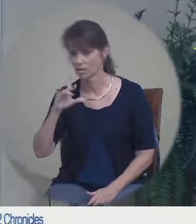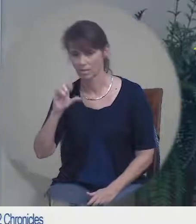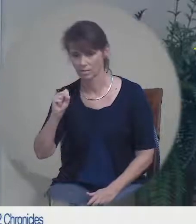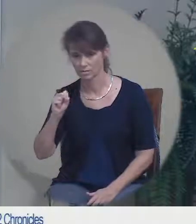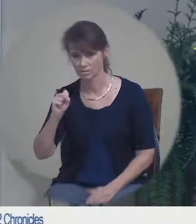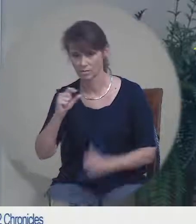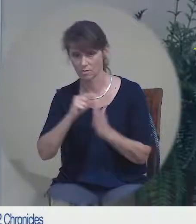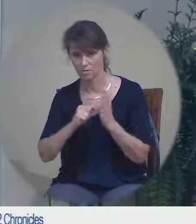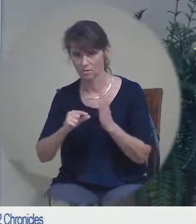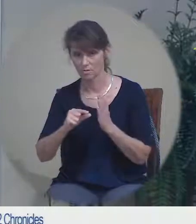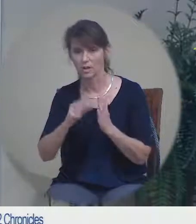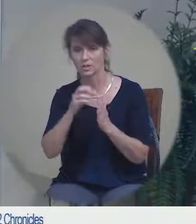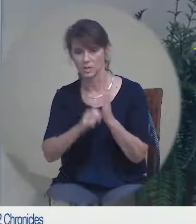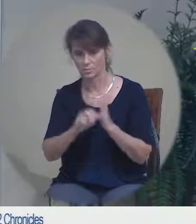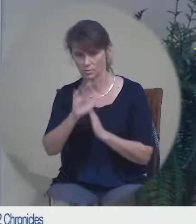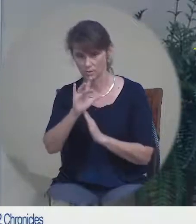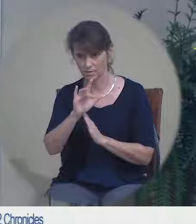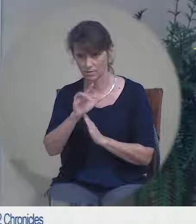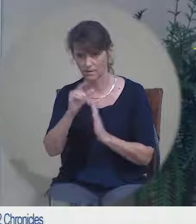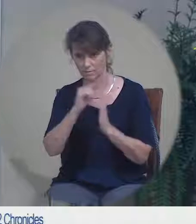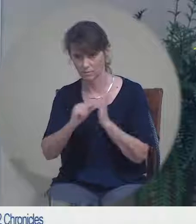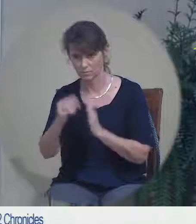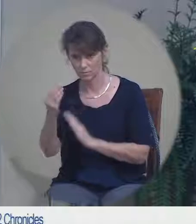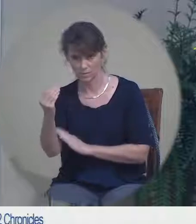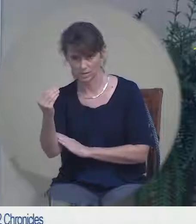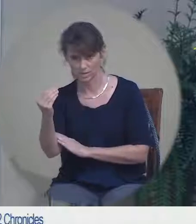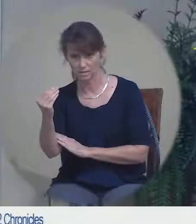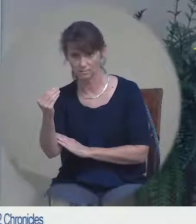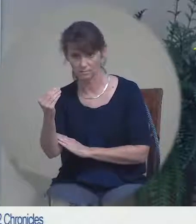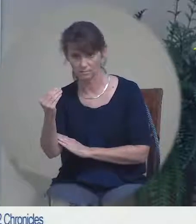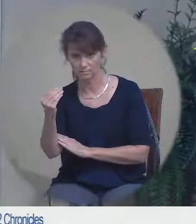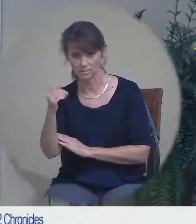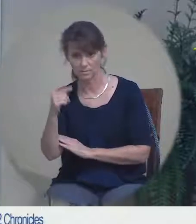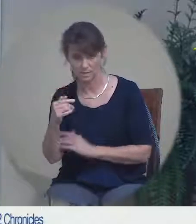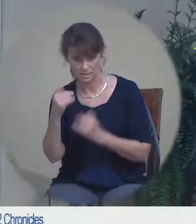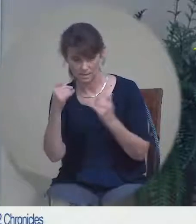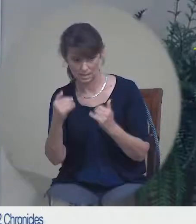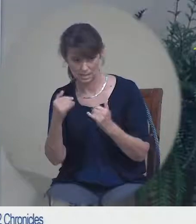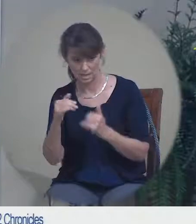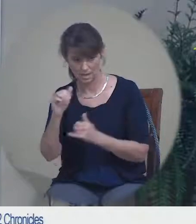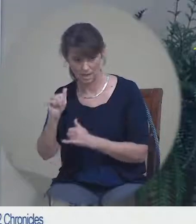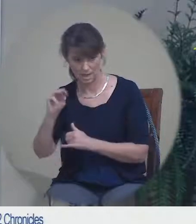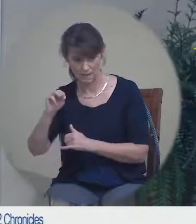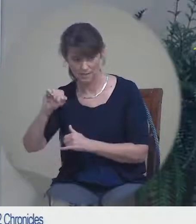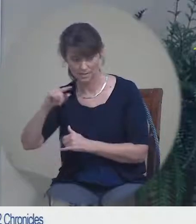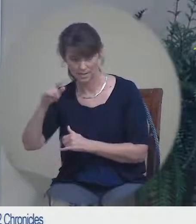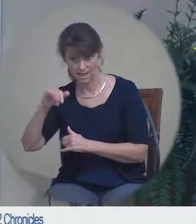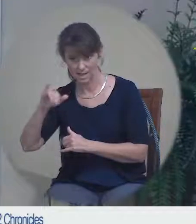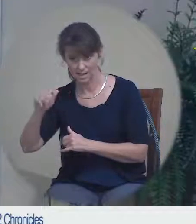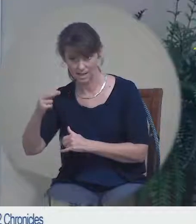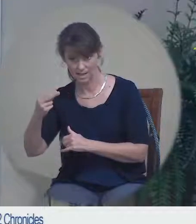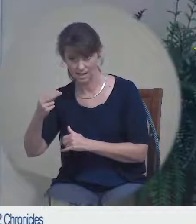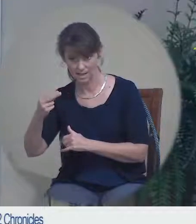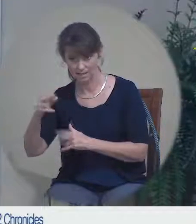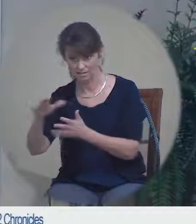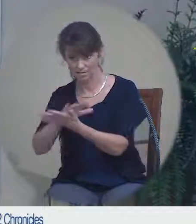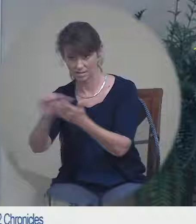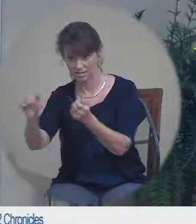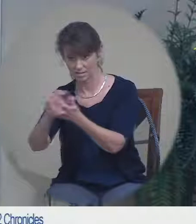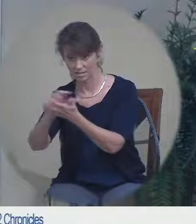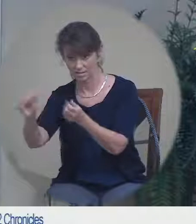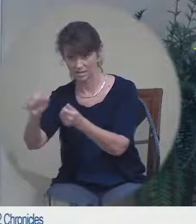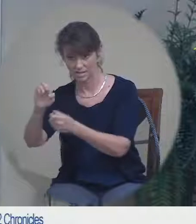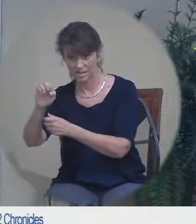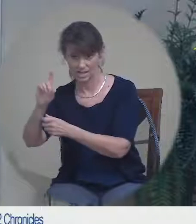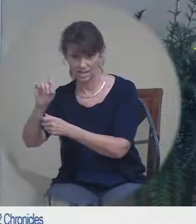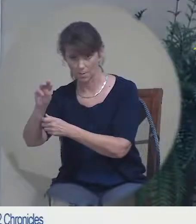In chapter 25 and verse 14. It says, now after Amaziah came from slaughtering the Edomites, he brought the gods of the